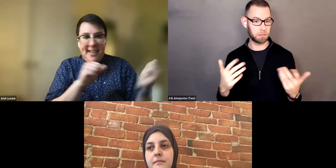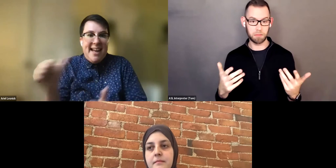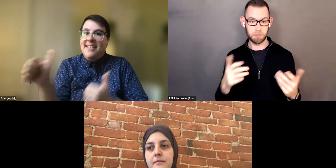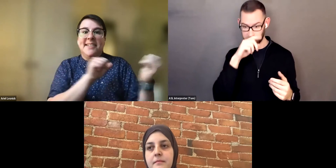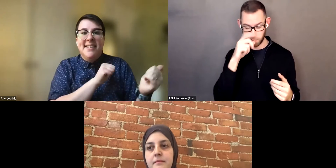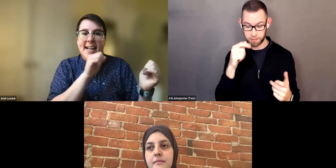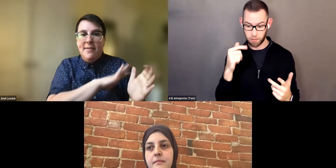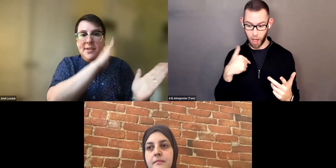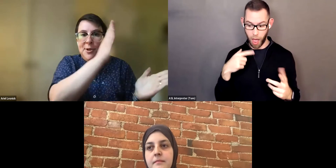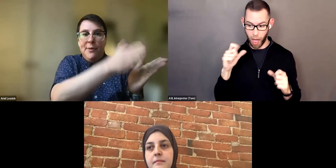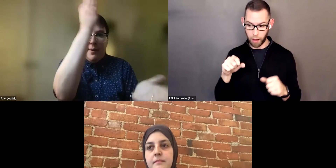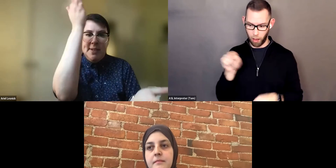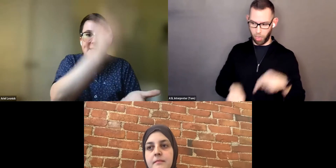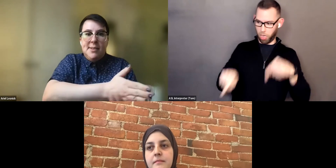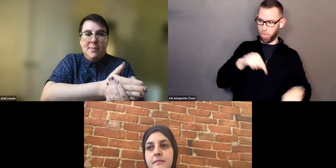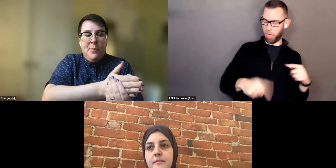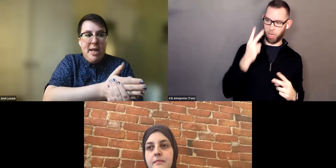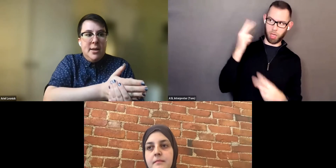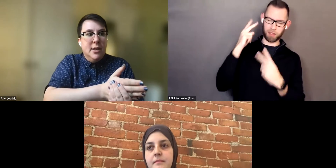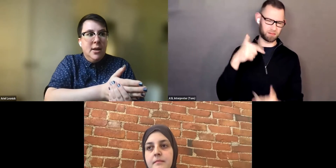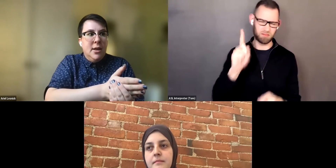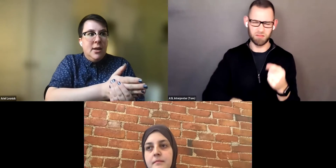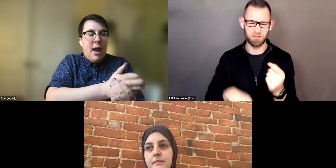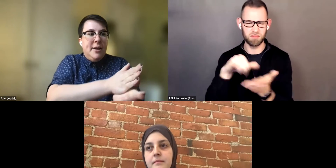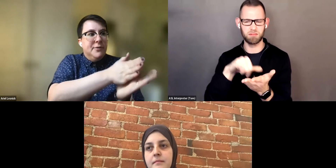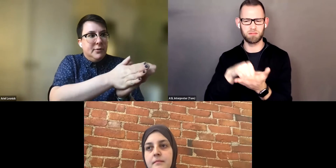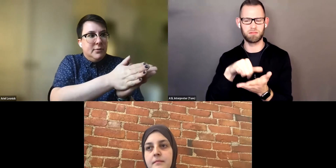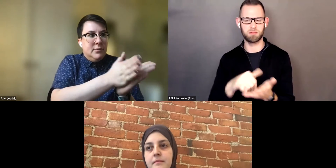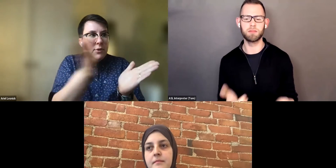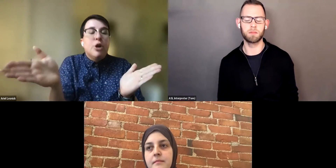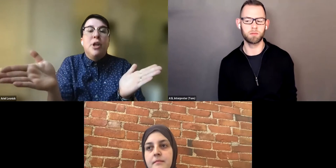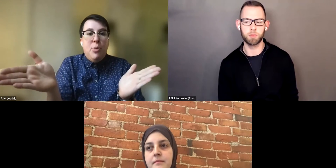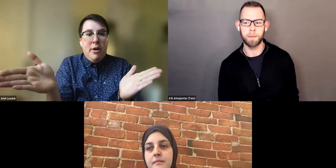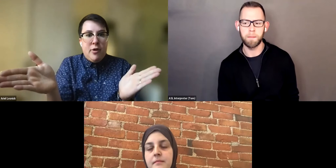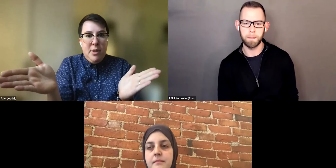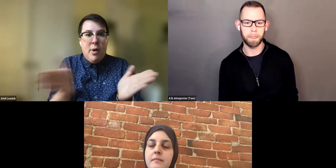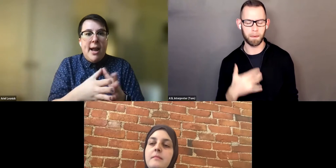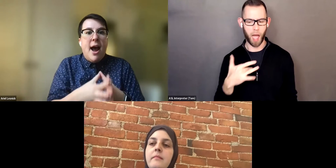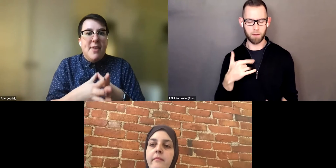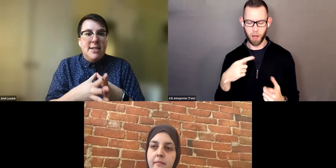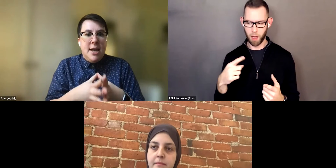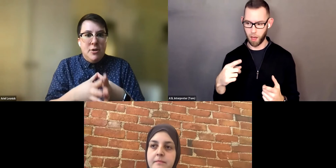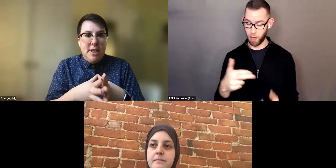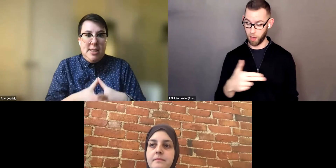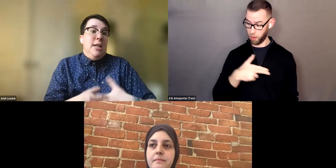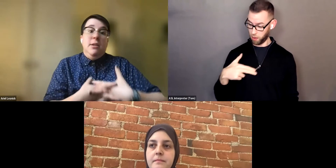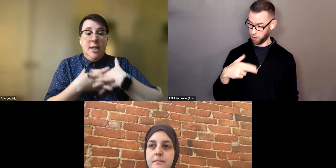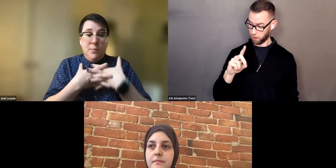back. Like, you know, there was this big kind of turning point for me when I got that diagnosis, and